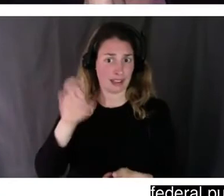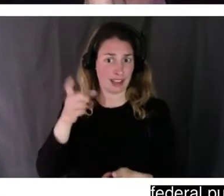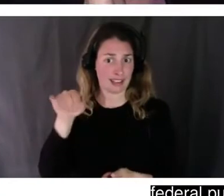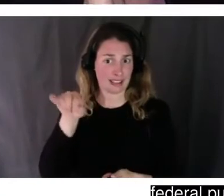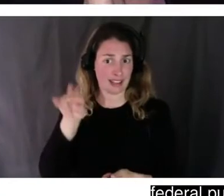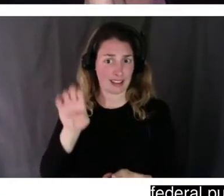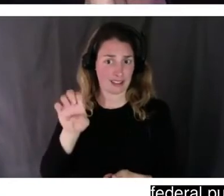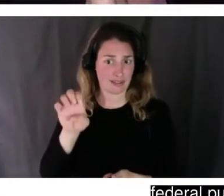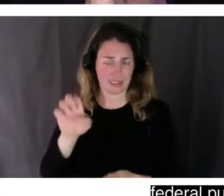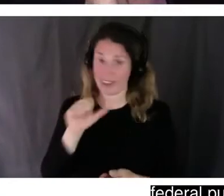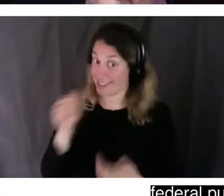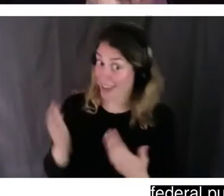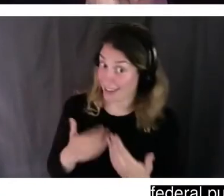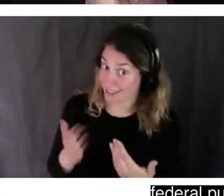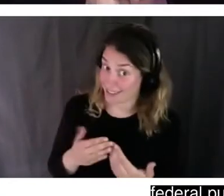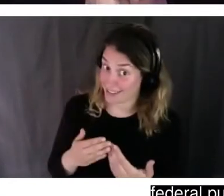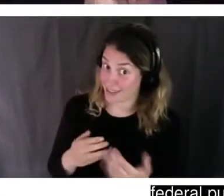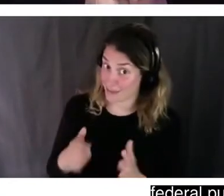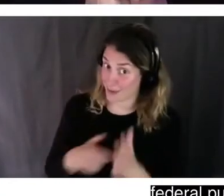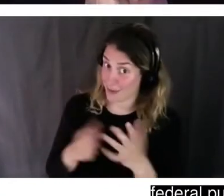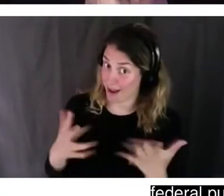a federal public service executive.